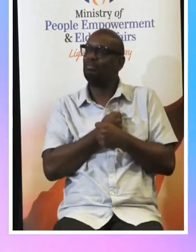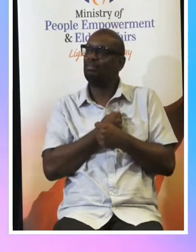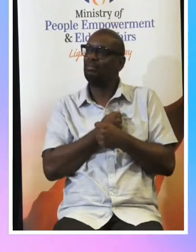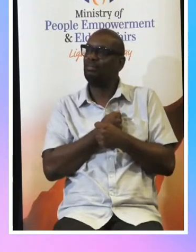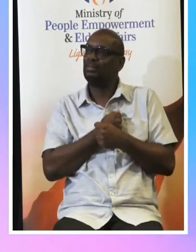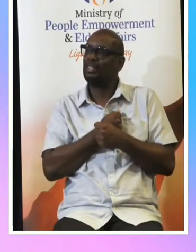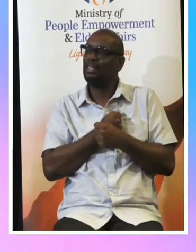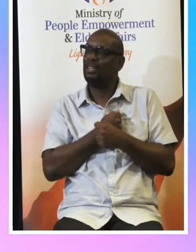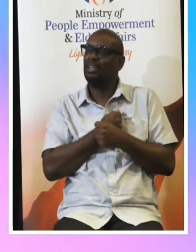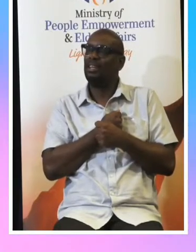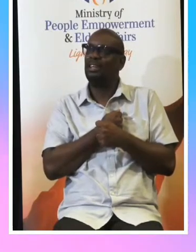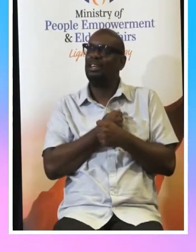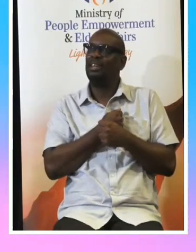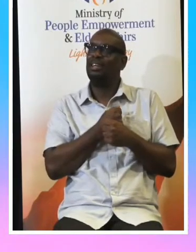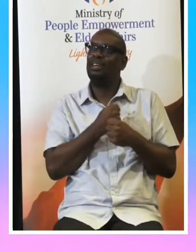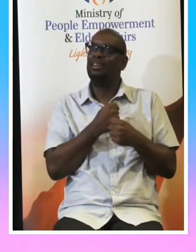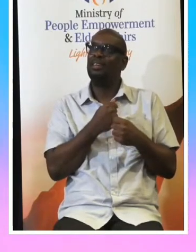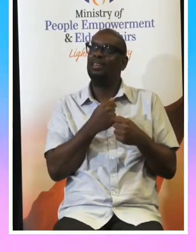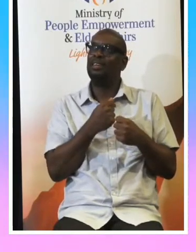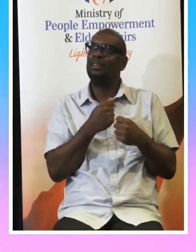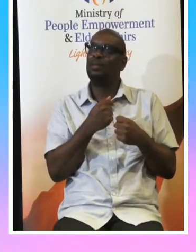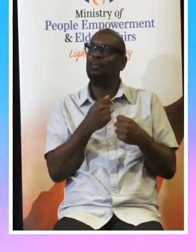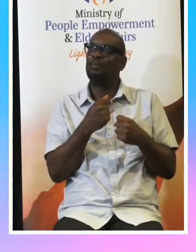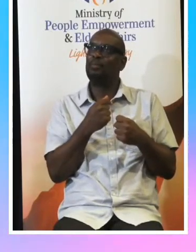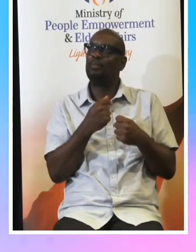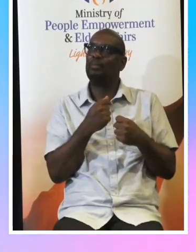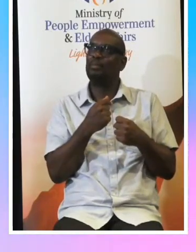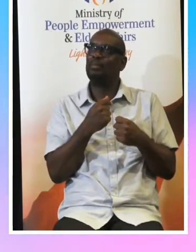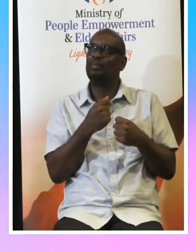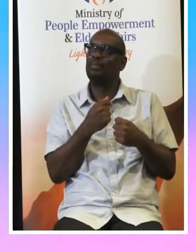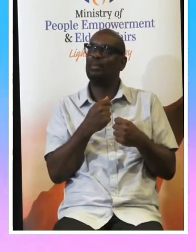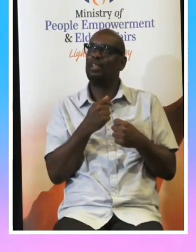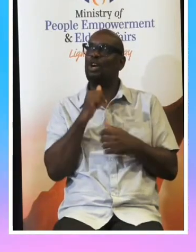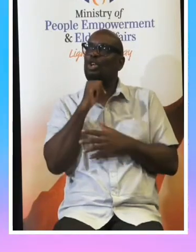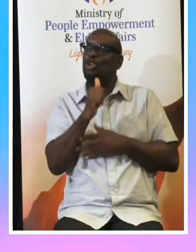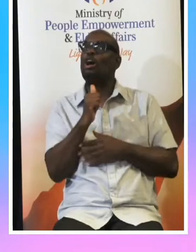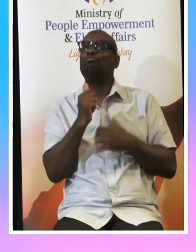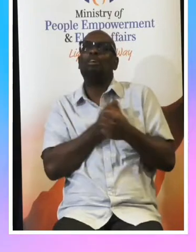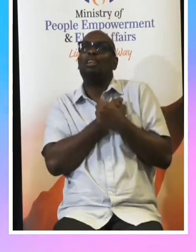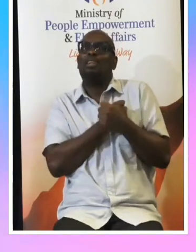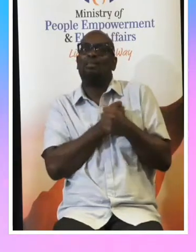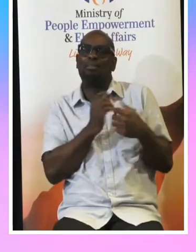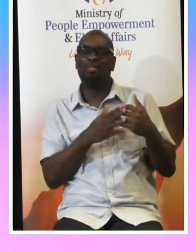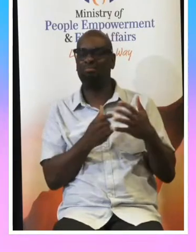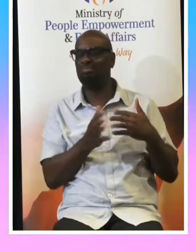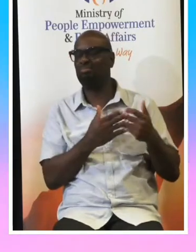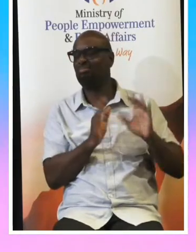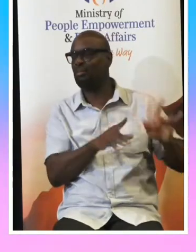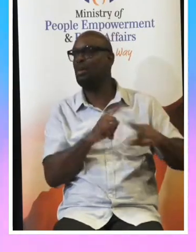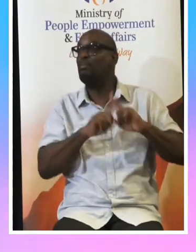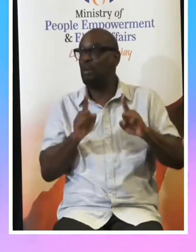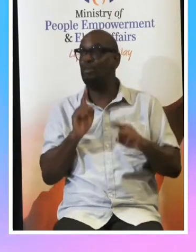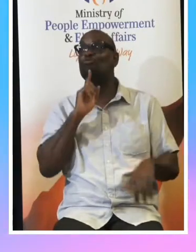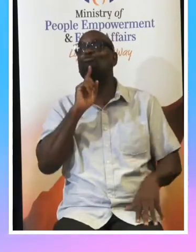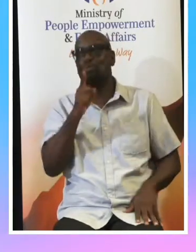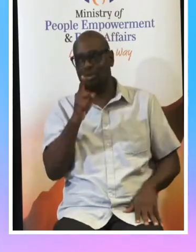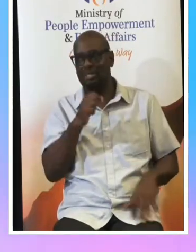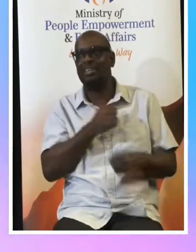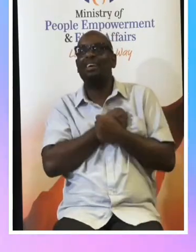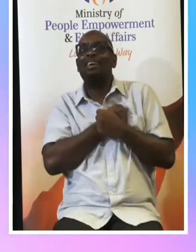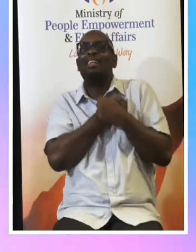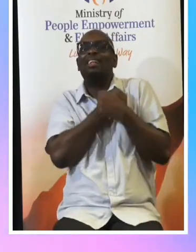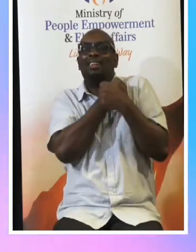who merely, and not who loved me anyway, but who merely and simply loved me. Thank